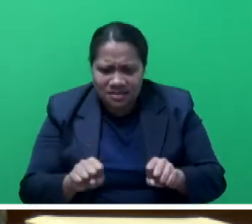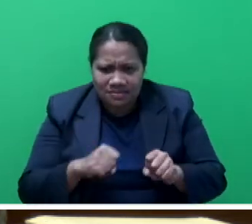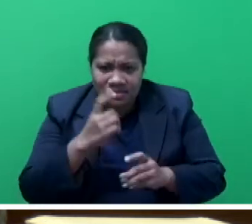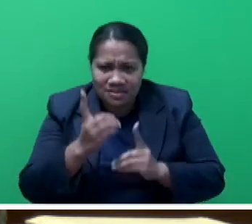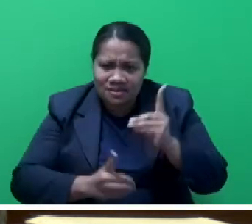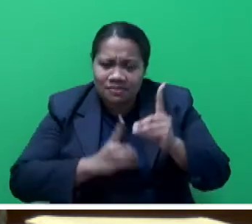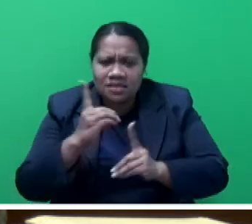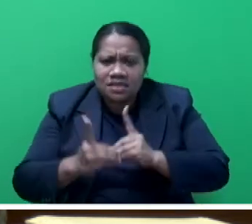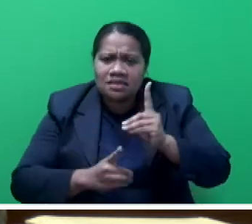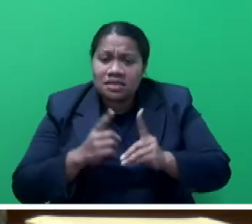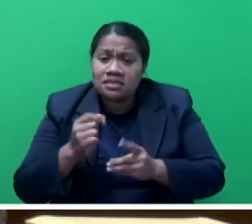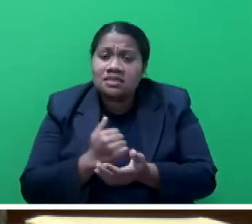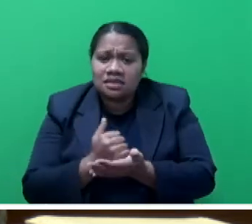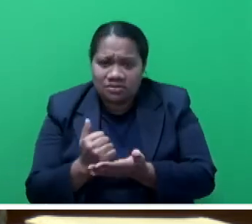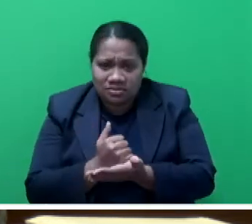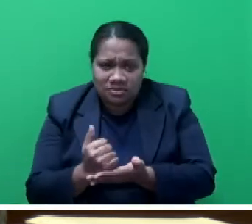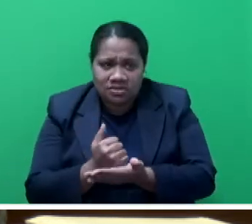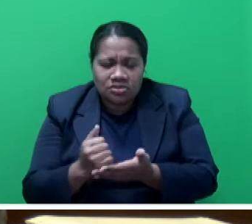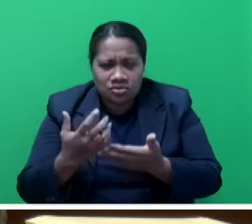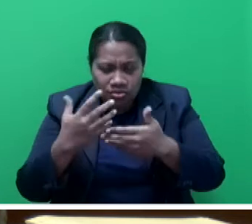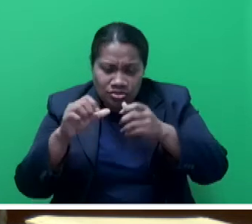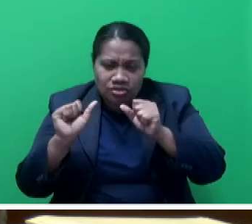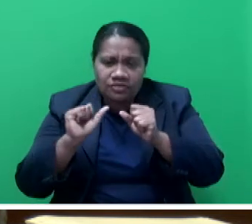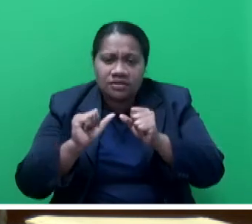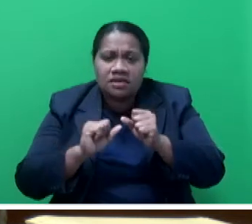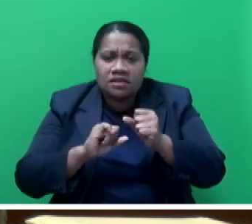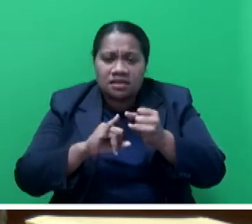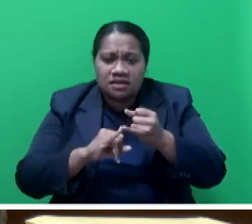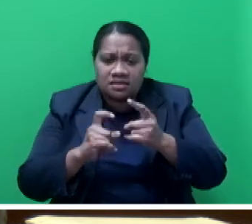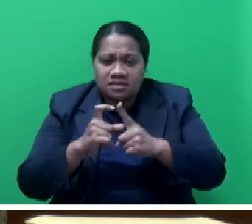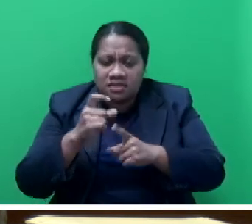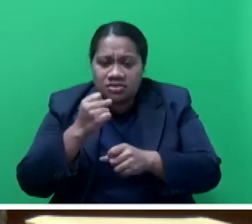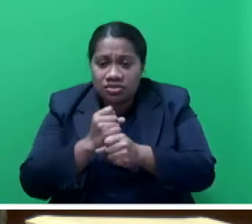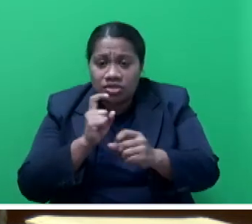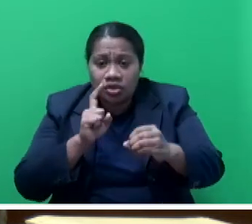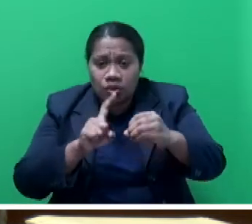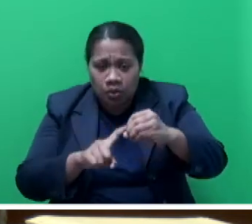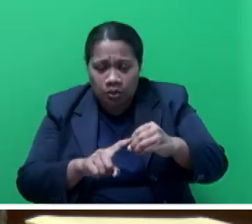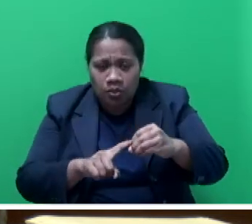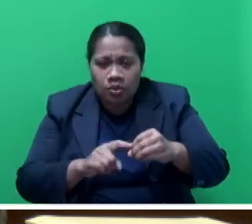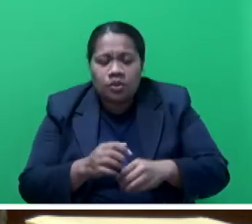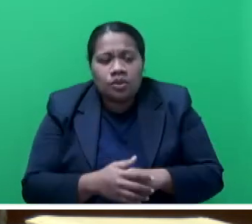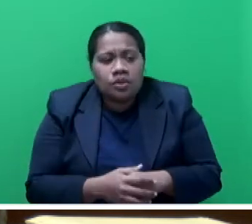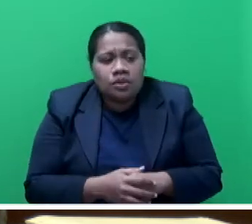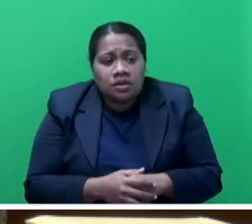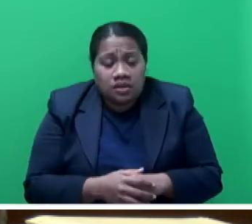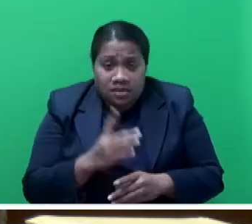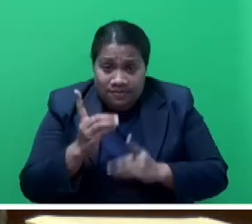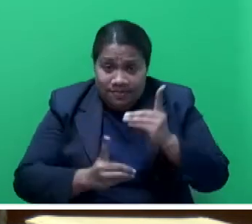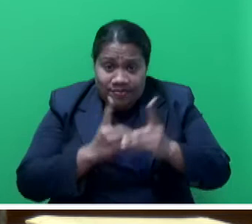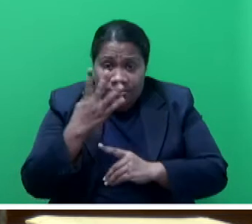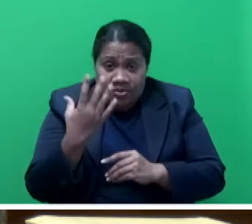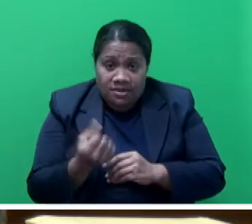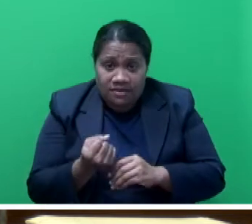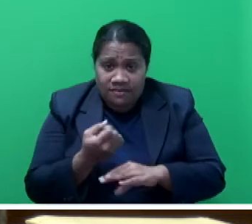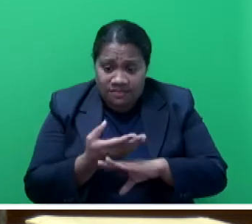of Action to achieve the Sustainable Development Goals 2030. The summit will launch bold new actions to deliver progress